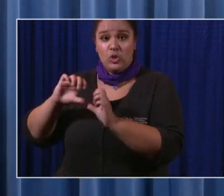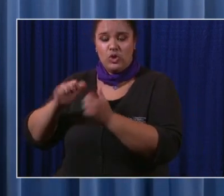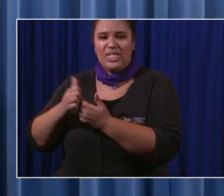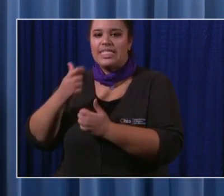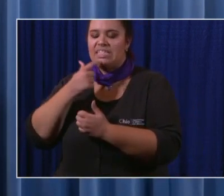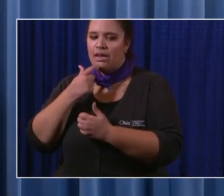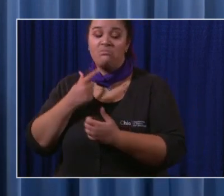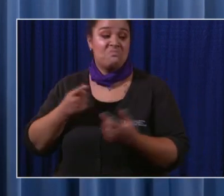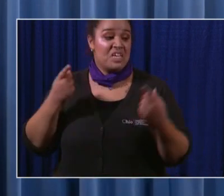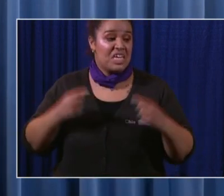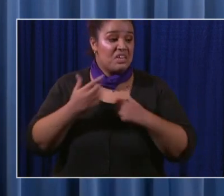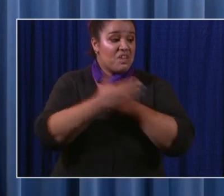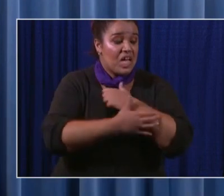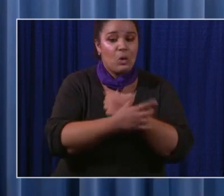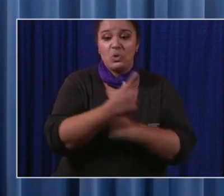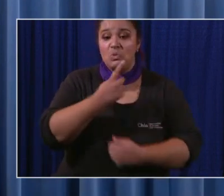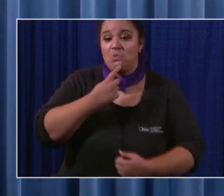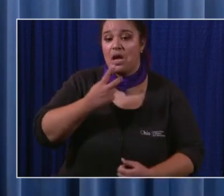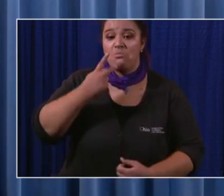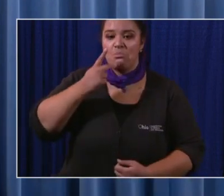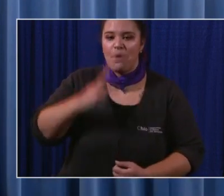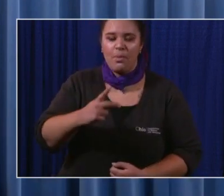county school building.